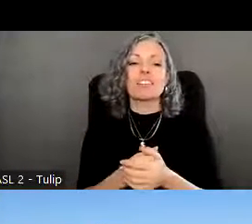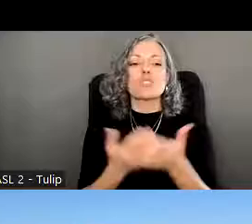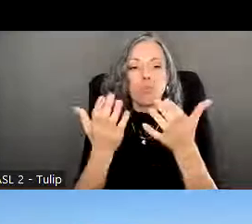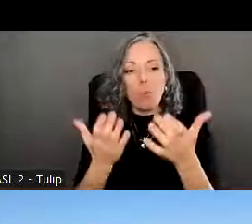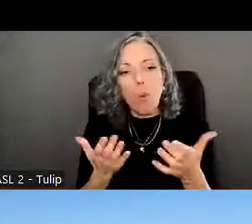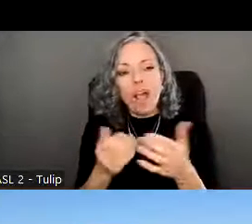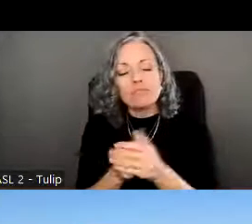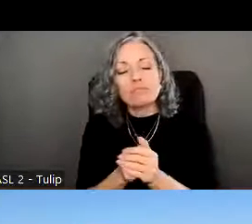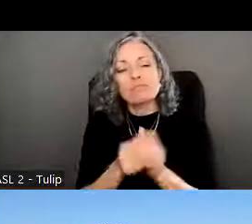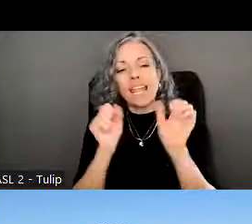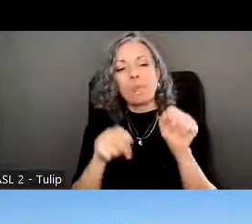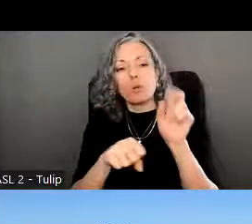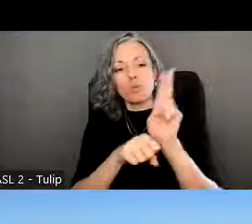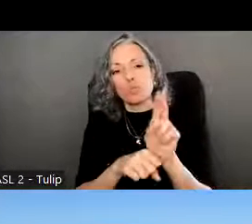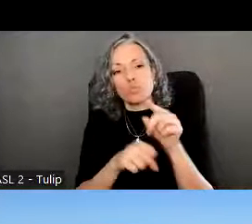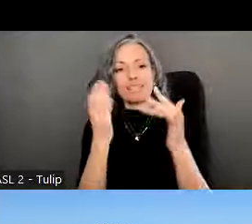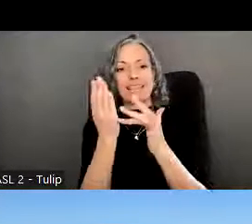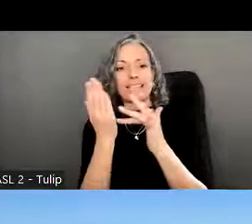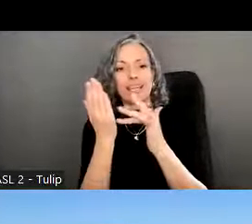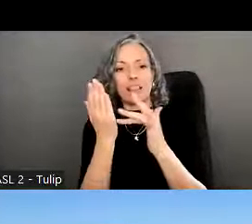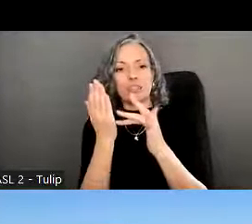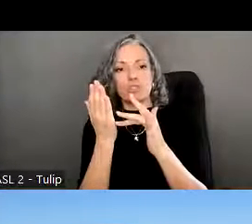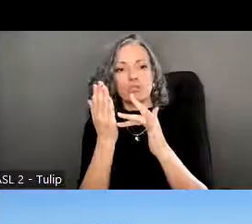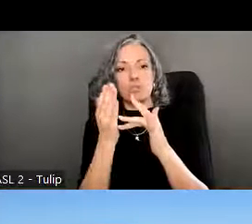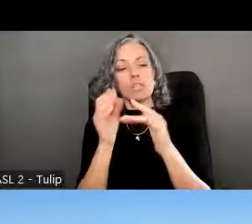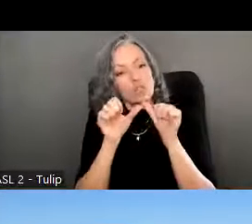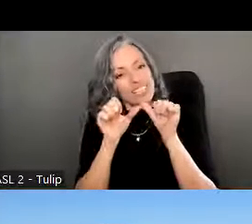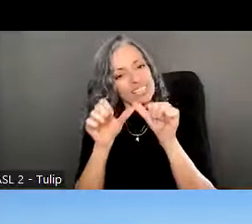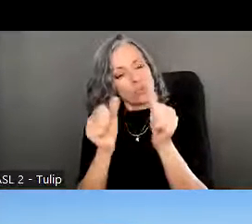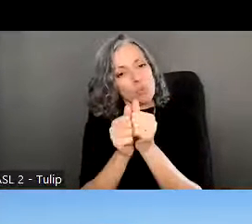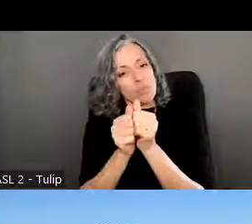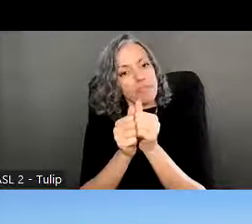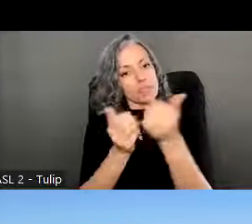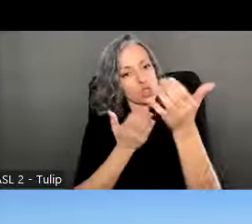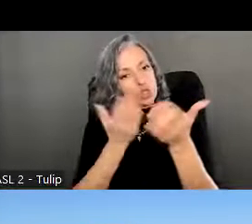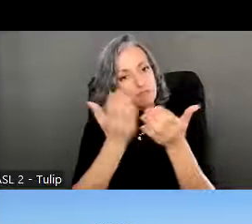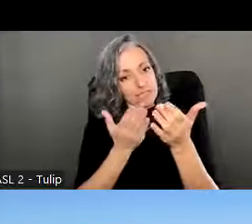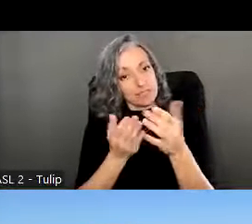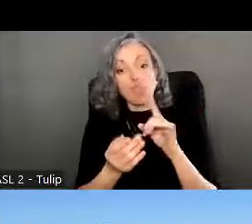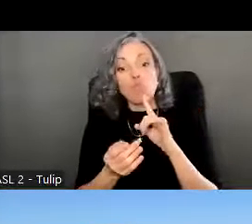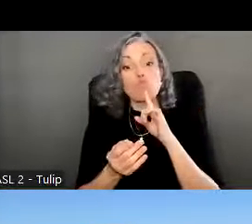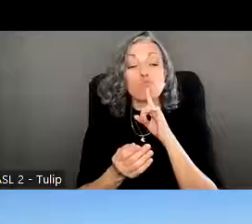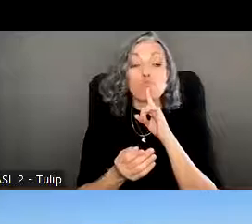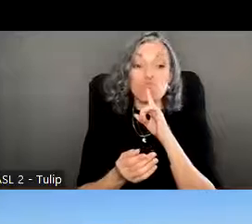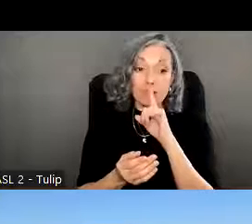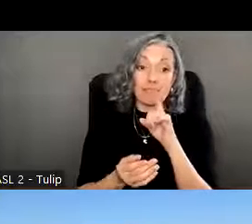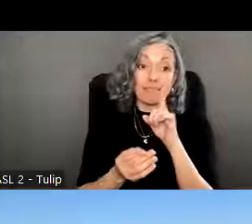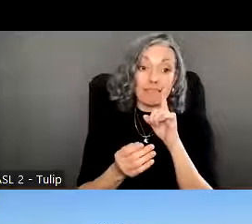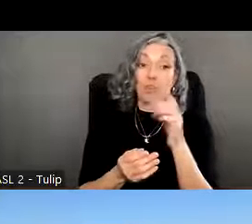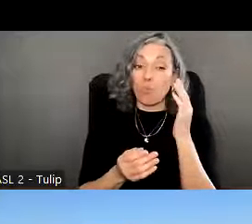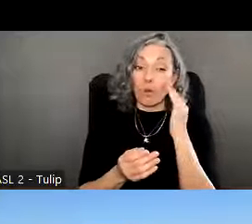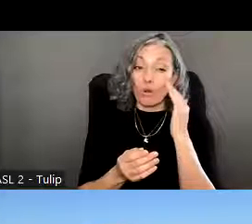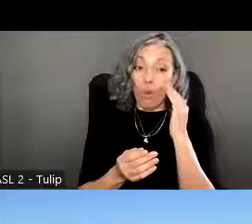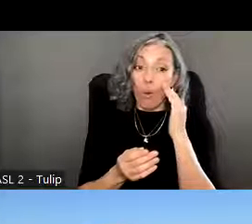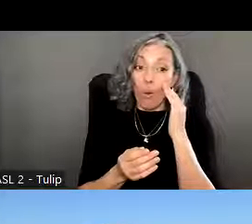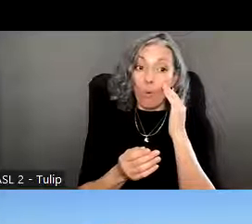to be able to use these technologies to extend services, and we found that to be quite true. Obviously, we were a little